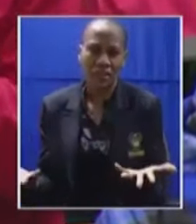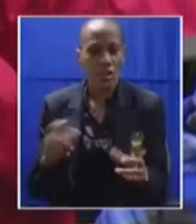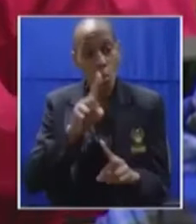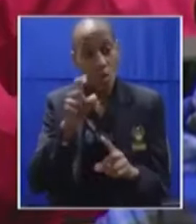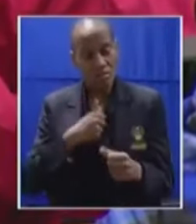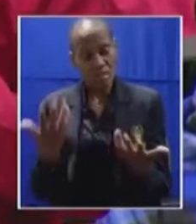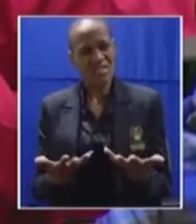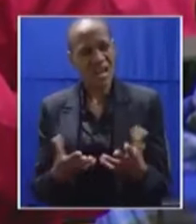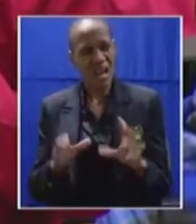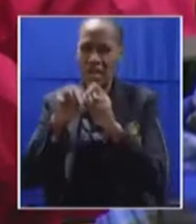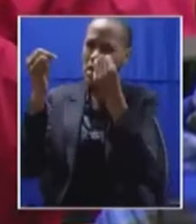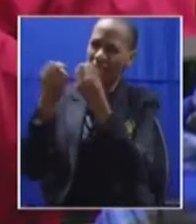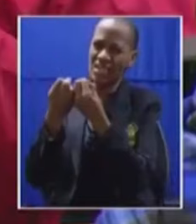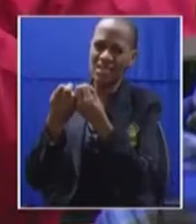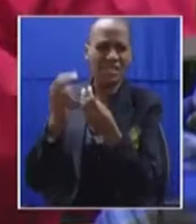of a society